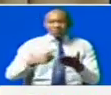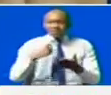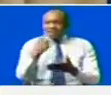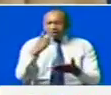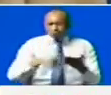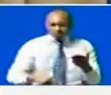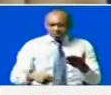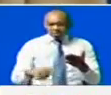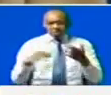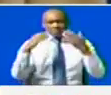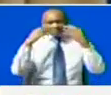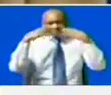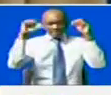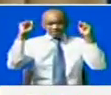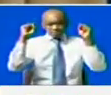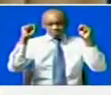the presidential